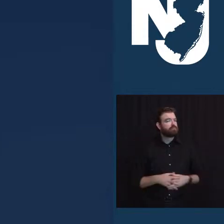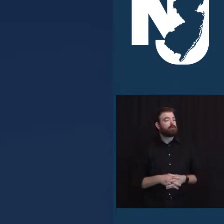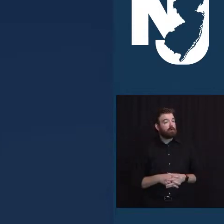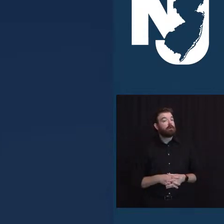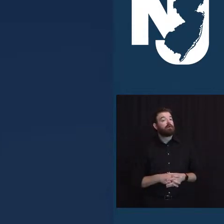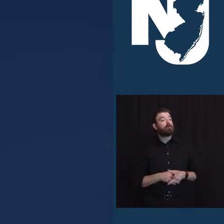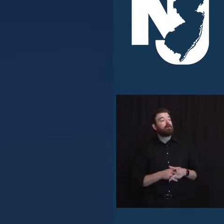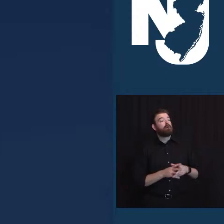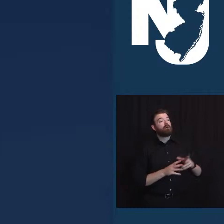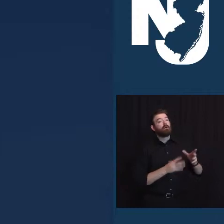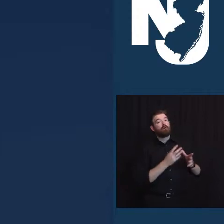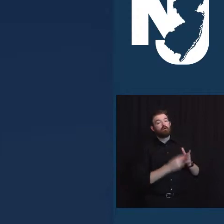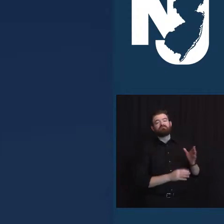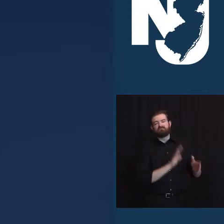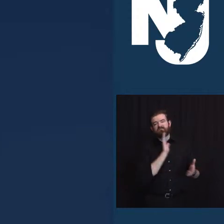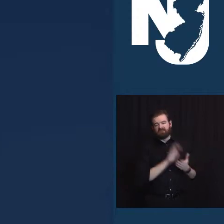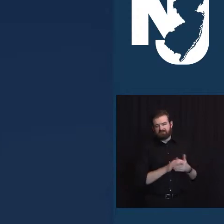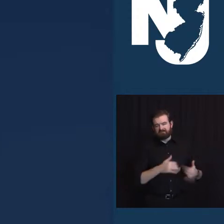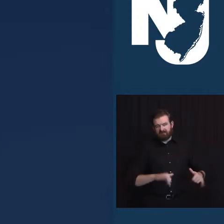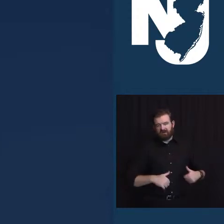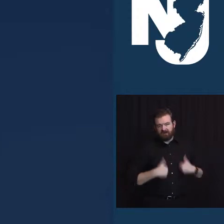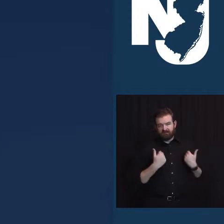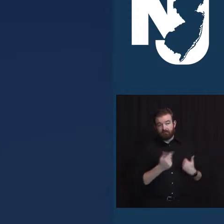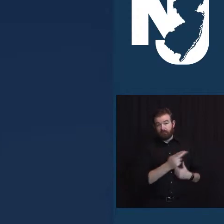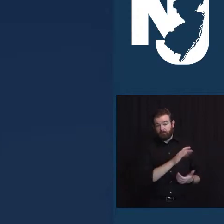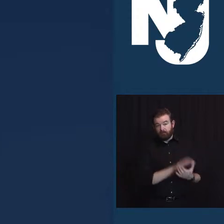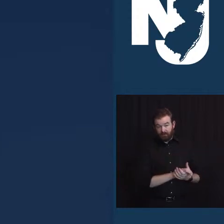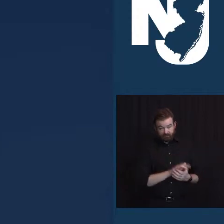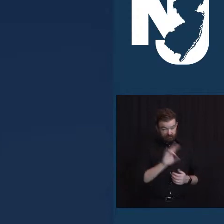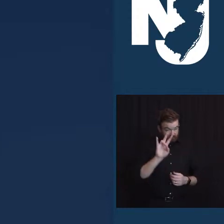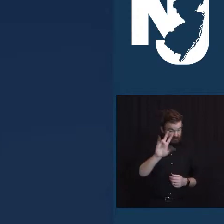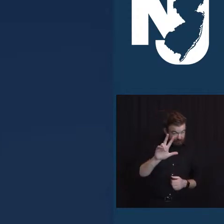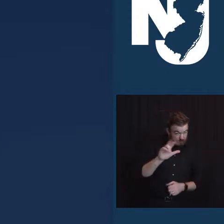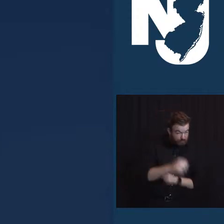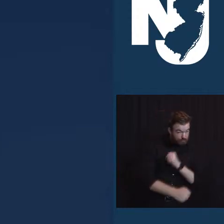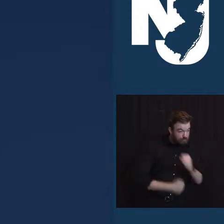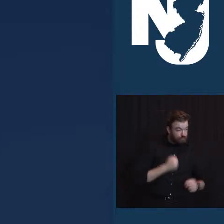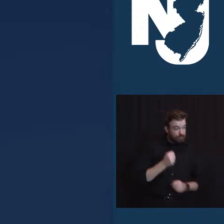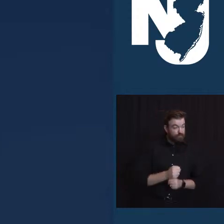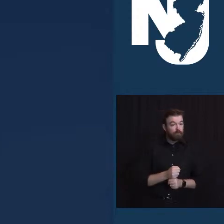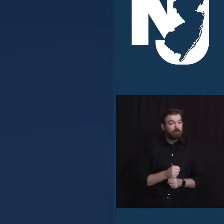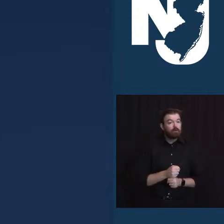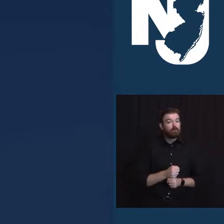after 73 years of marriage. He